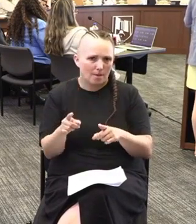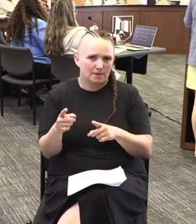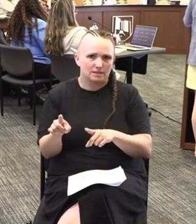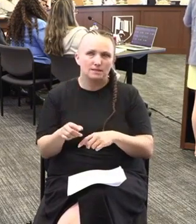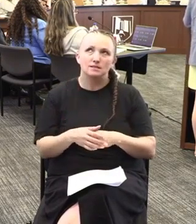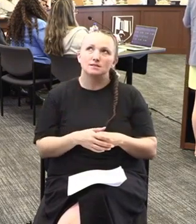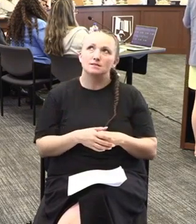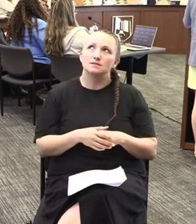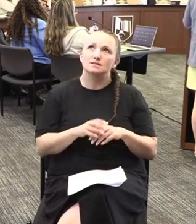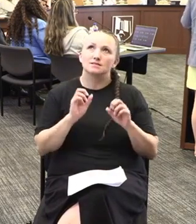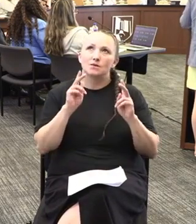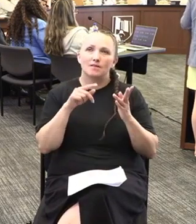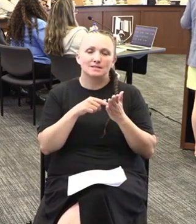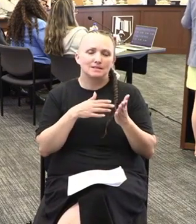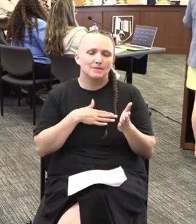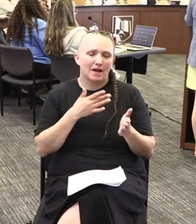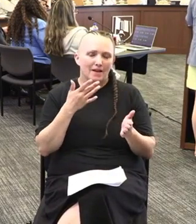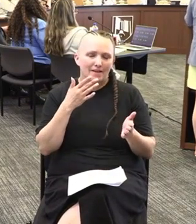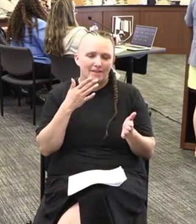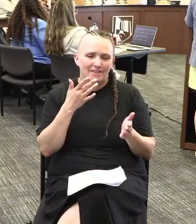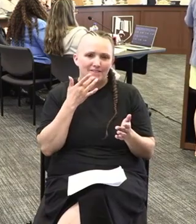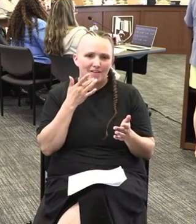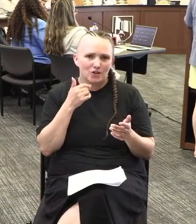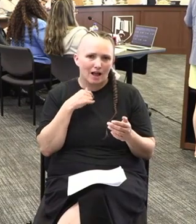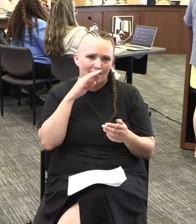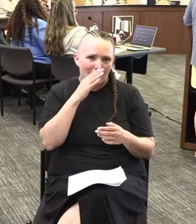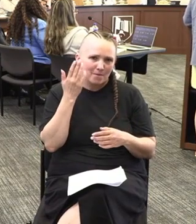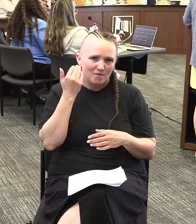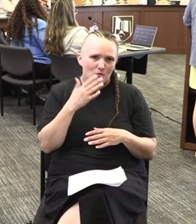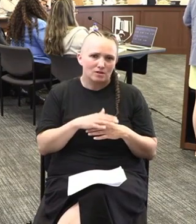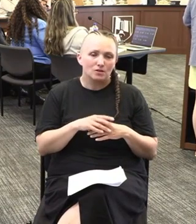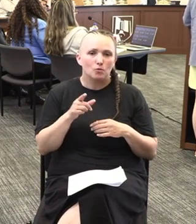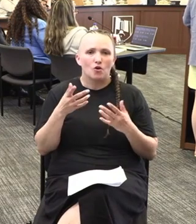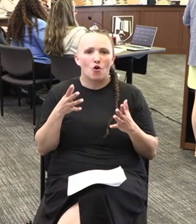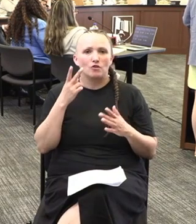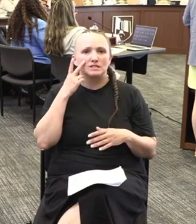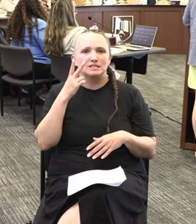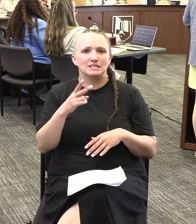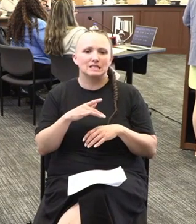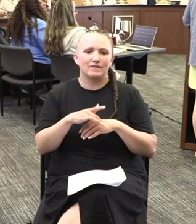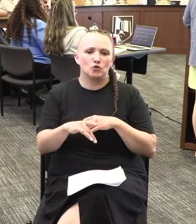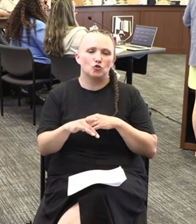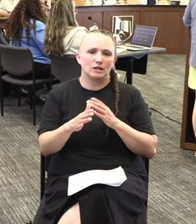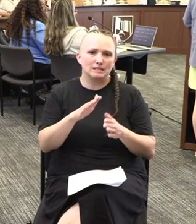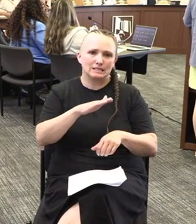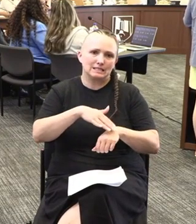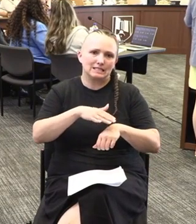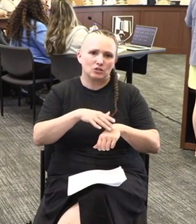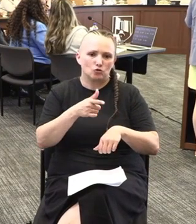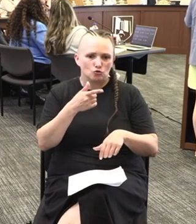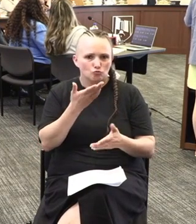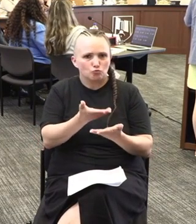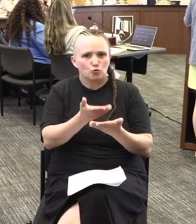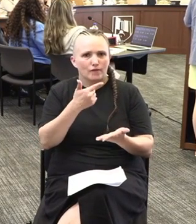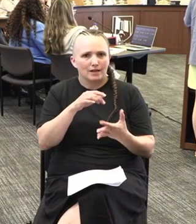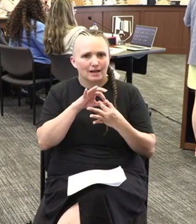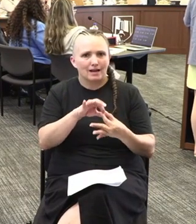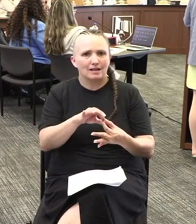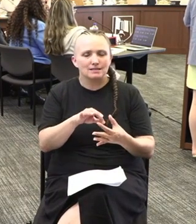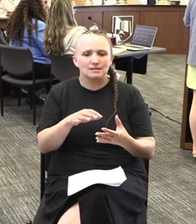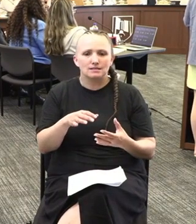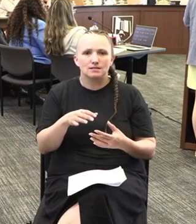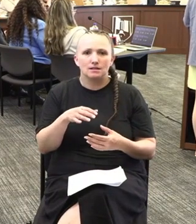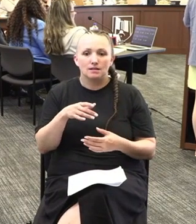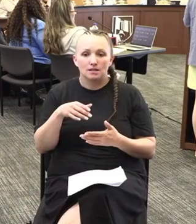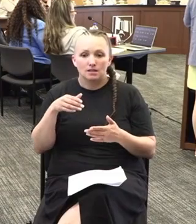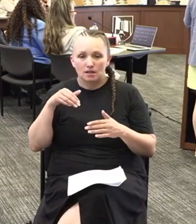Okay, I lied. This is my favorite. We're already seeing early signals of this connecting. Incoming students are buying the